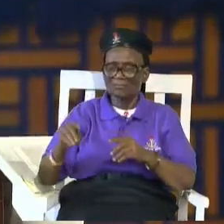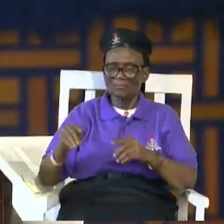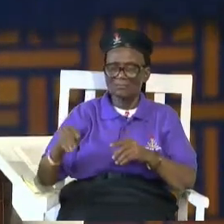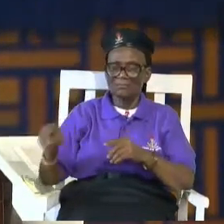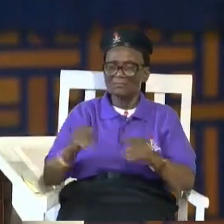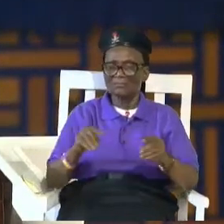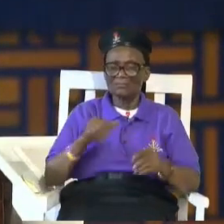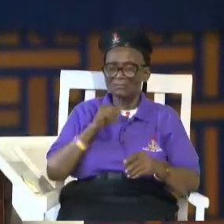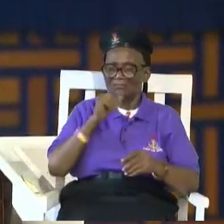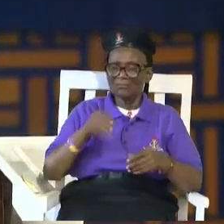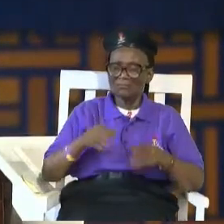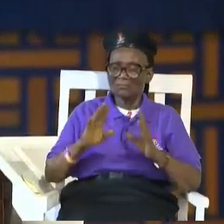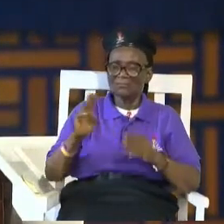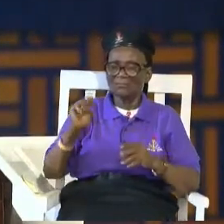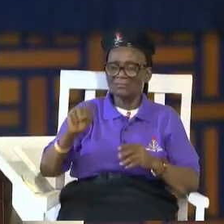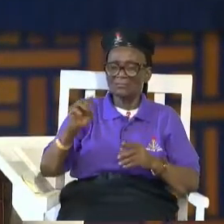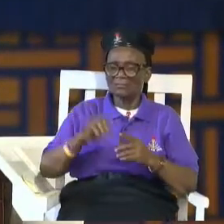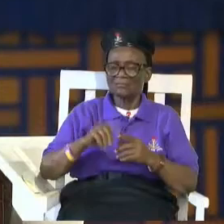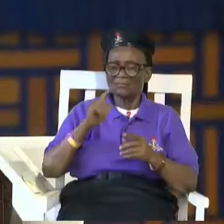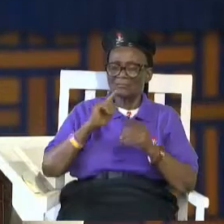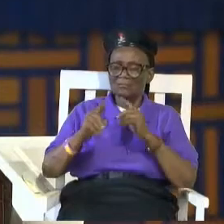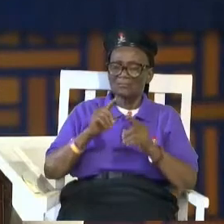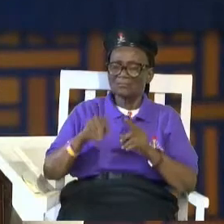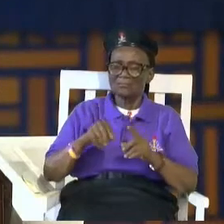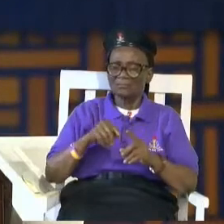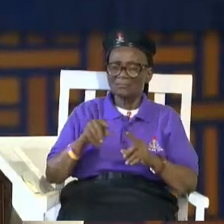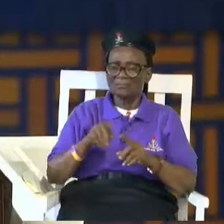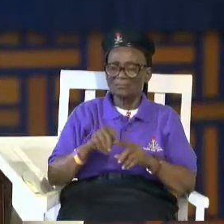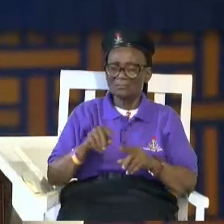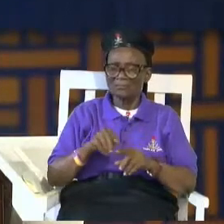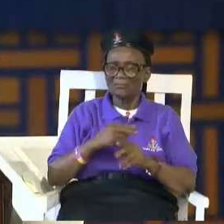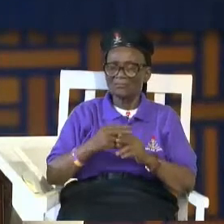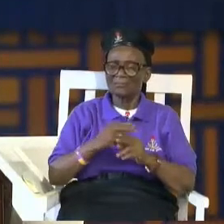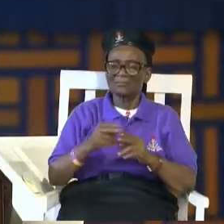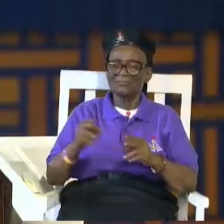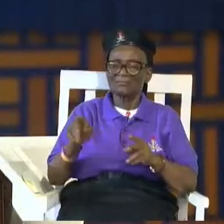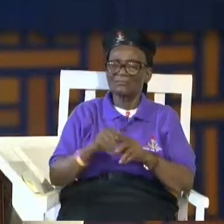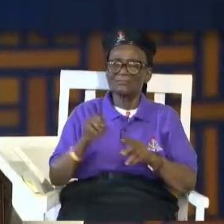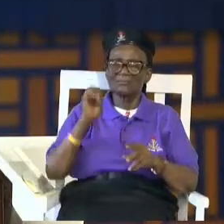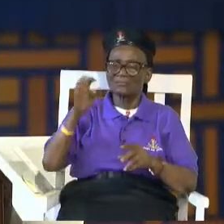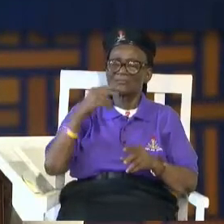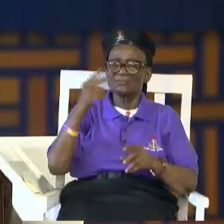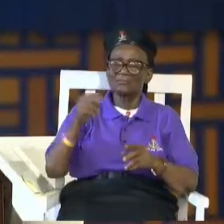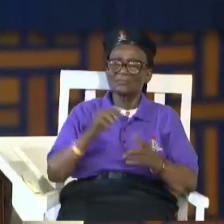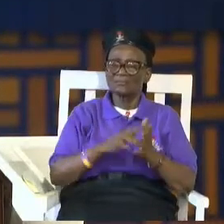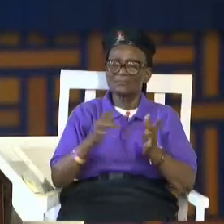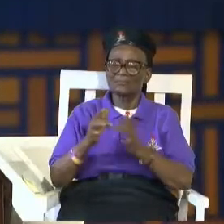But as soon as he saw Jesus Christ coming, he worshipped.